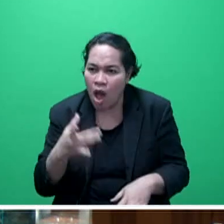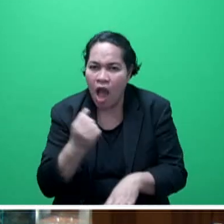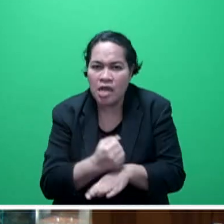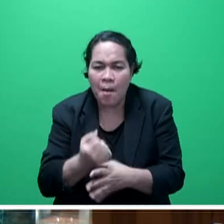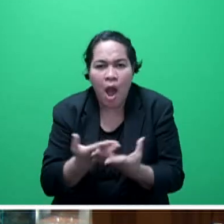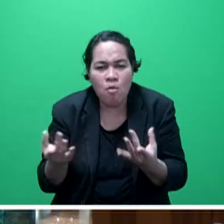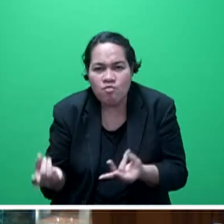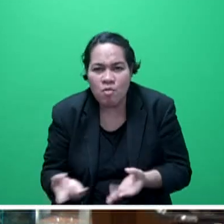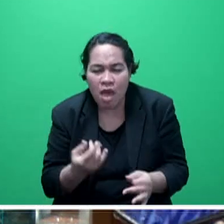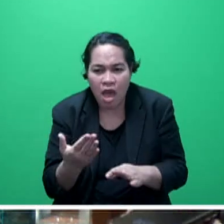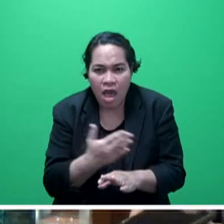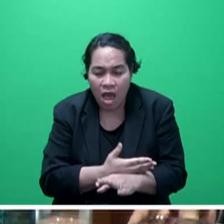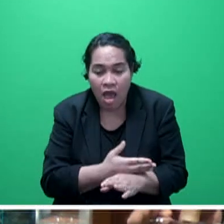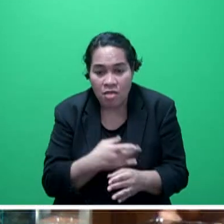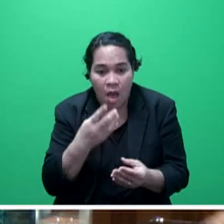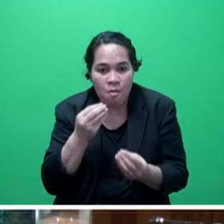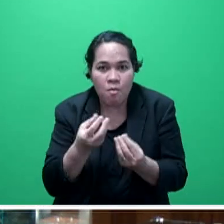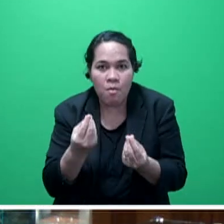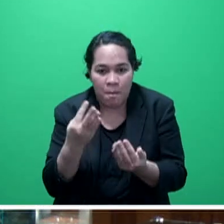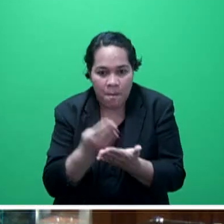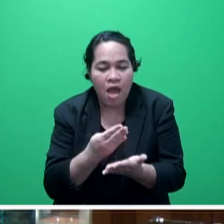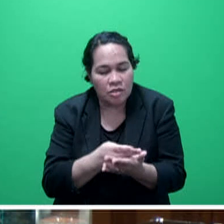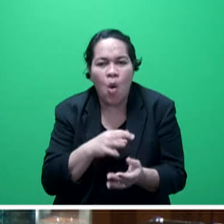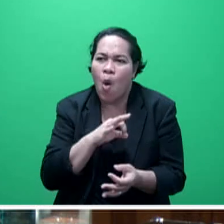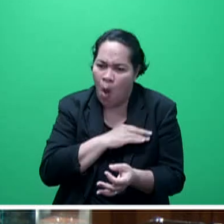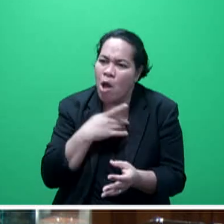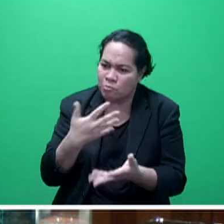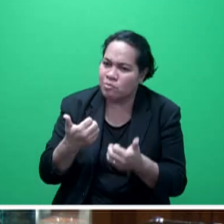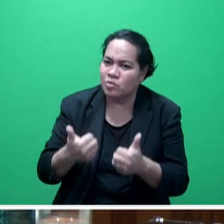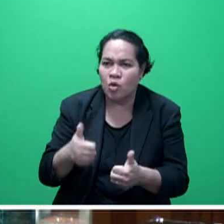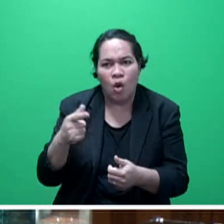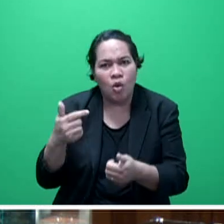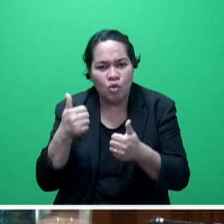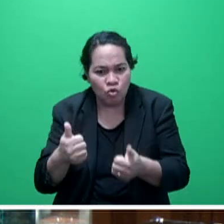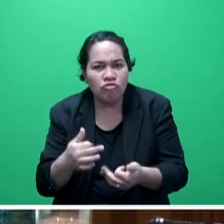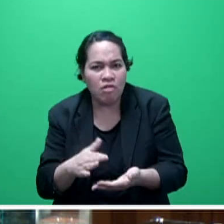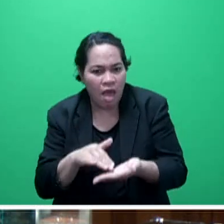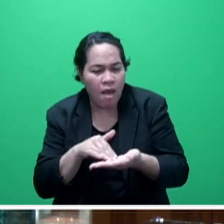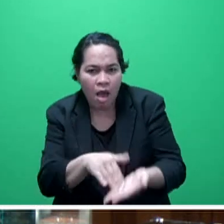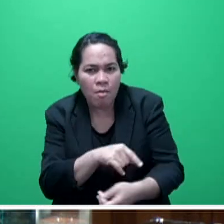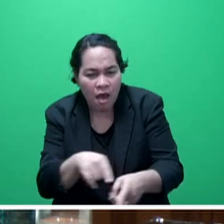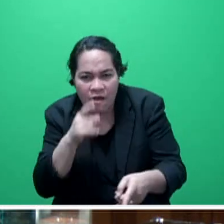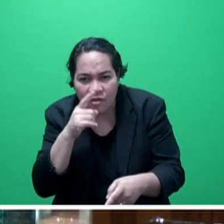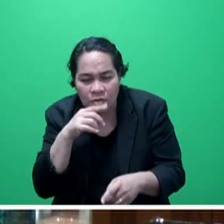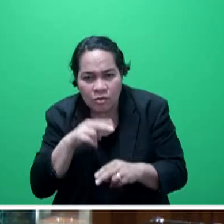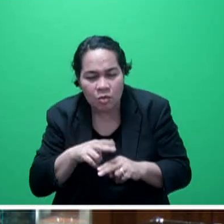that gave us a budget that safeguards the welfare of every Fijian in these deeply trying